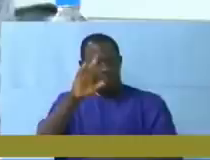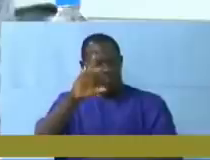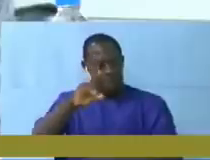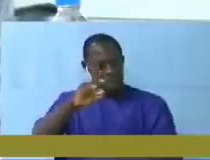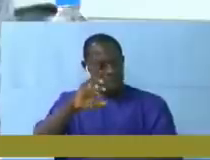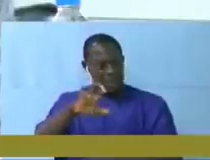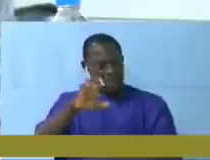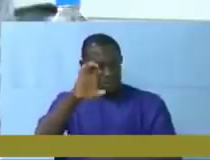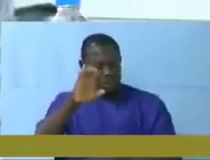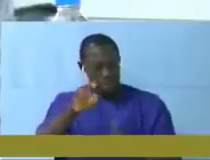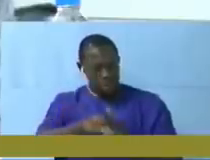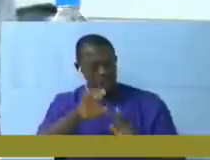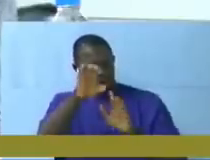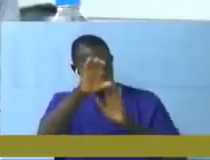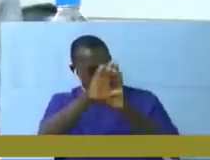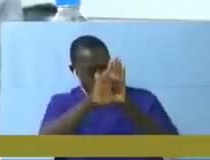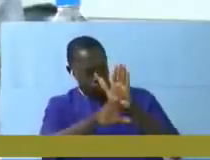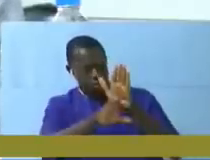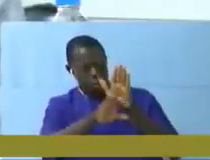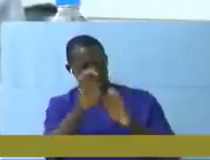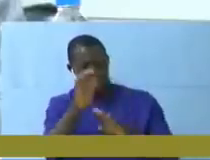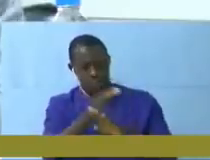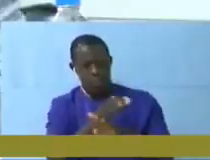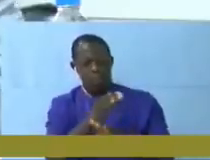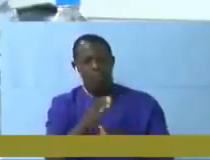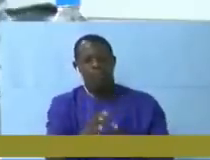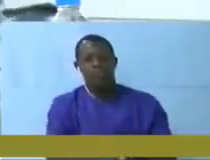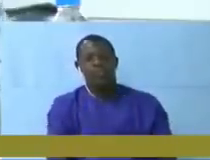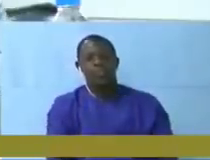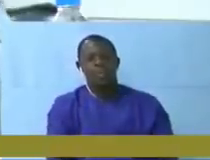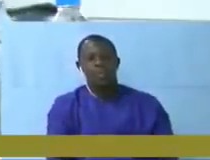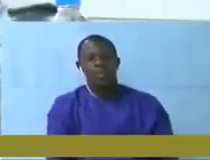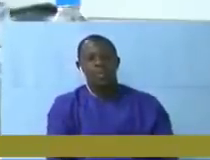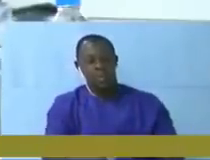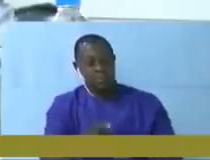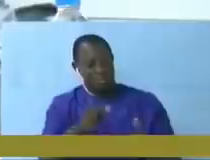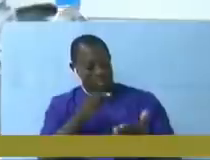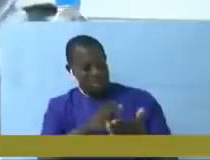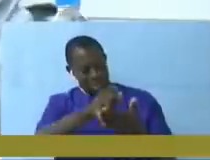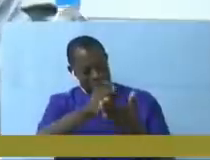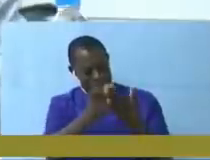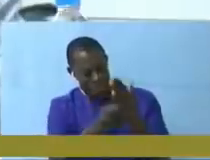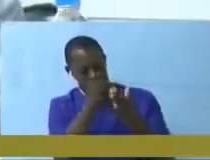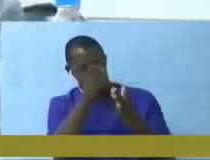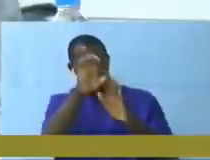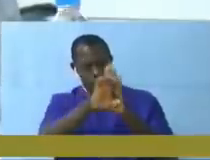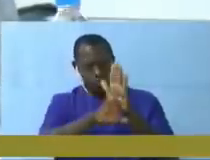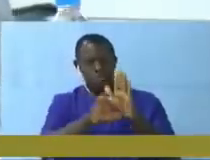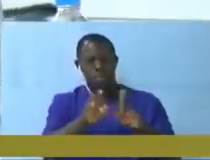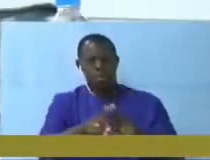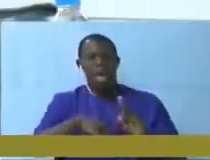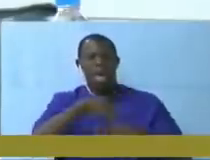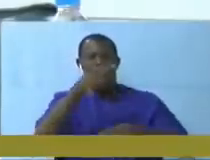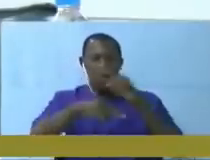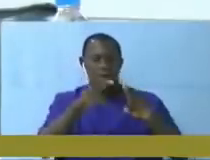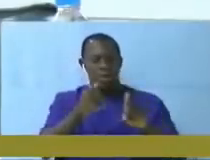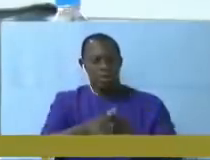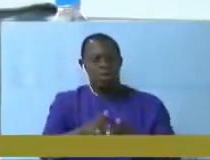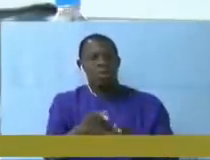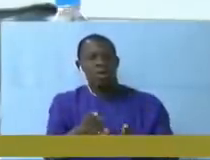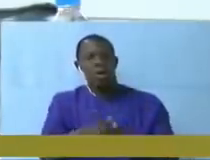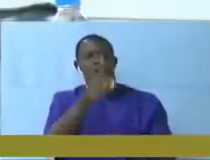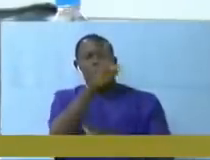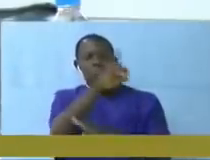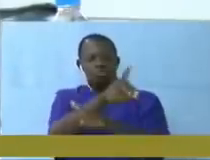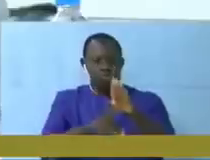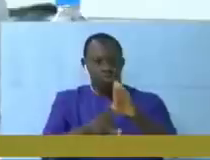gogu di AFPRC. The draft provided for a running mate system. The vice president was supposed to be elected along with the